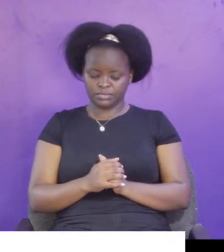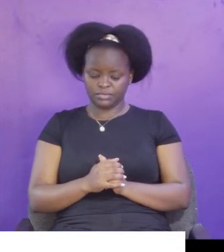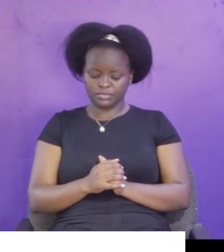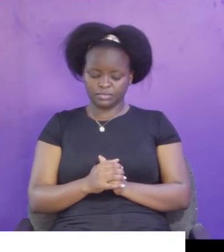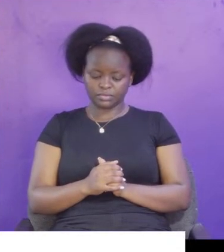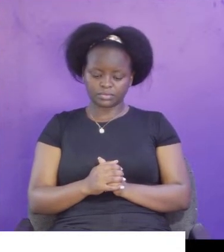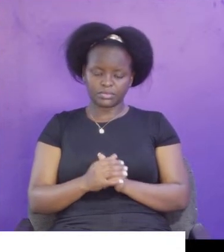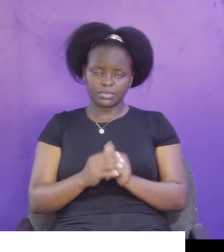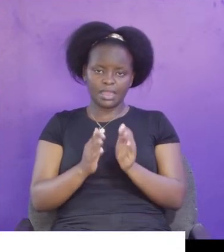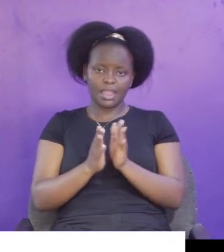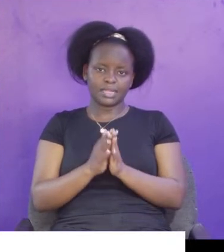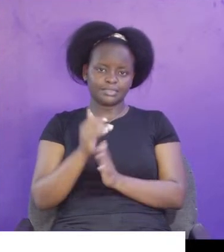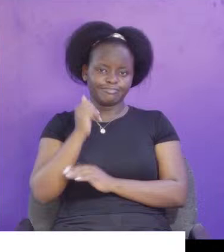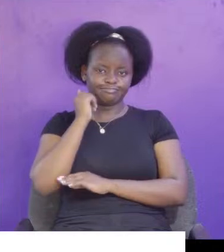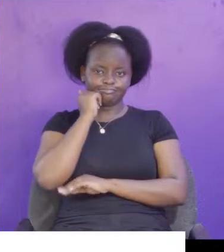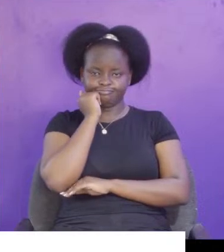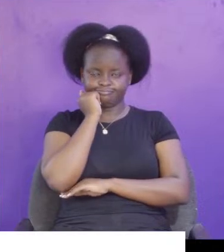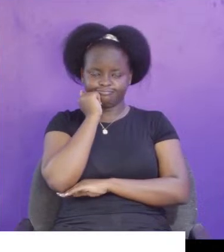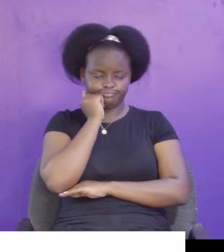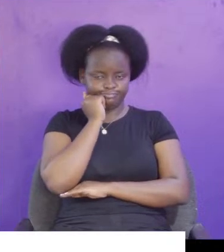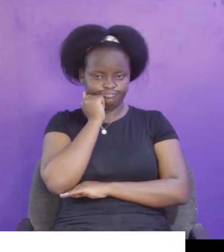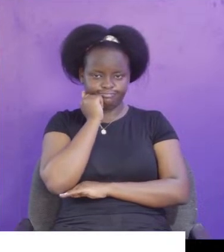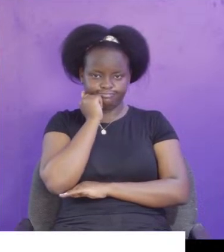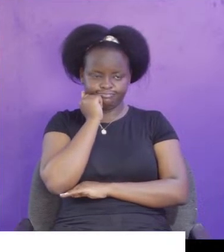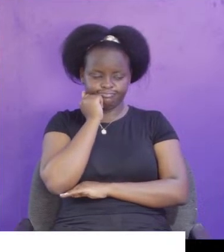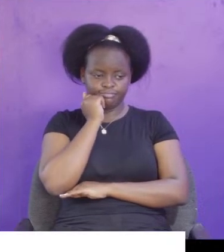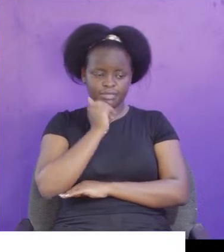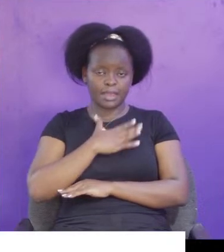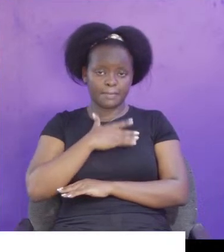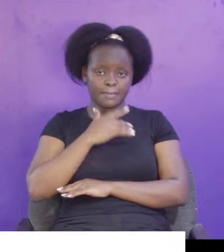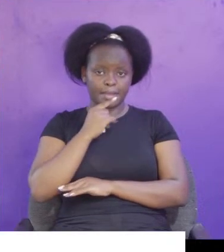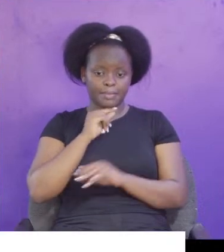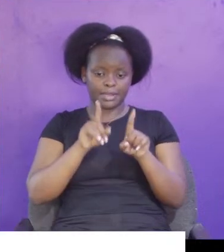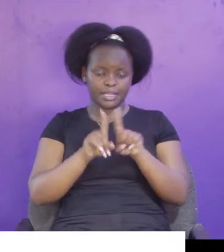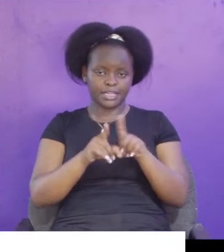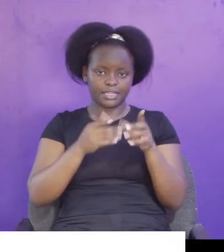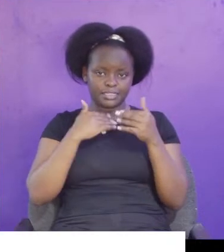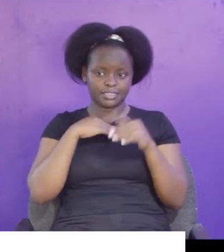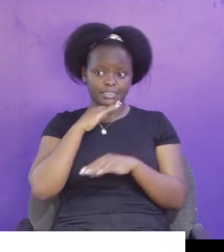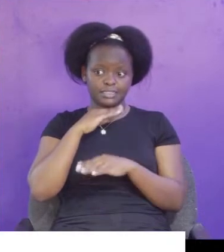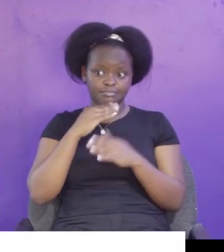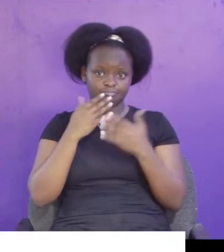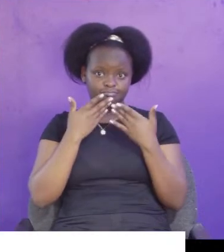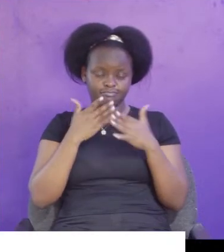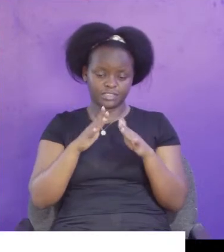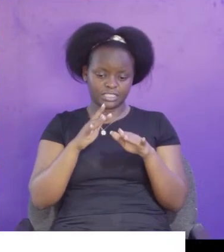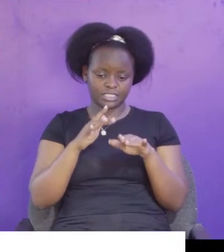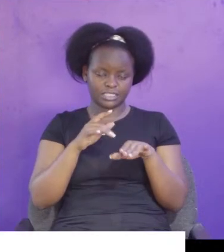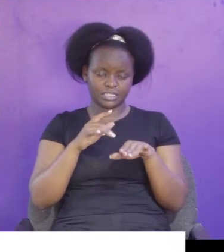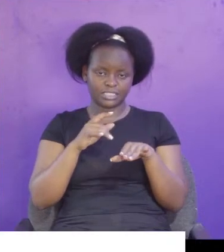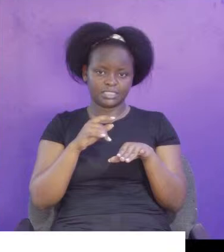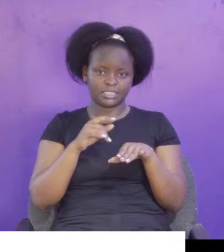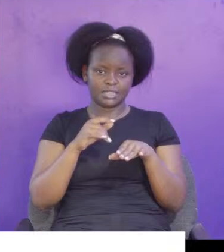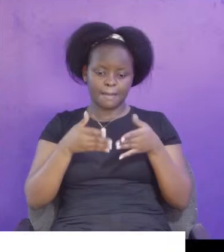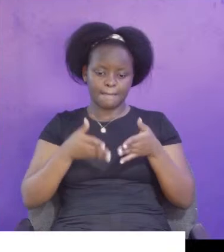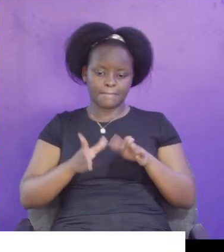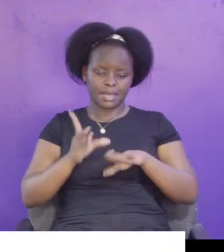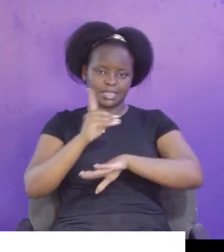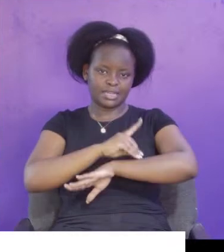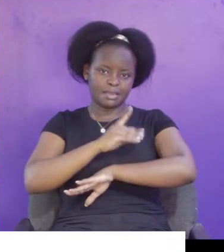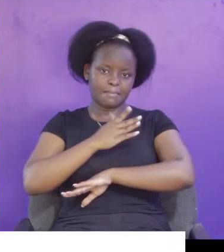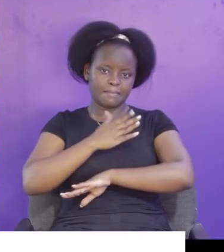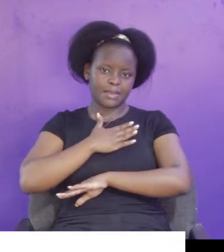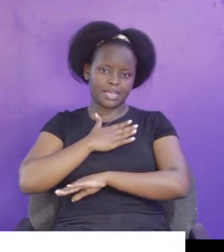unfortunately, my brother passed on my birthday, which is 15th